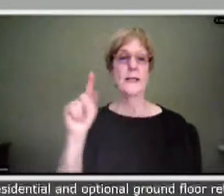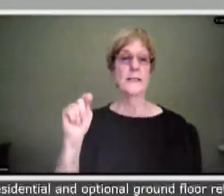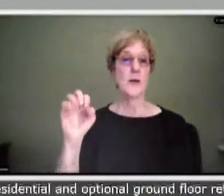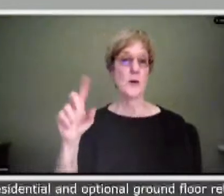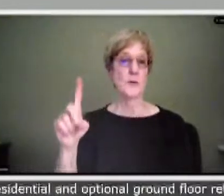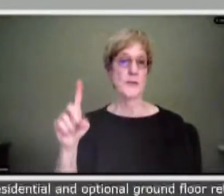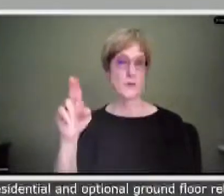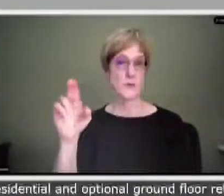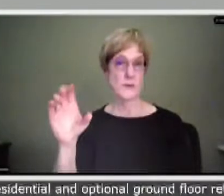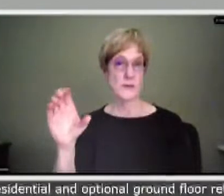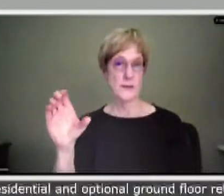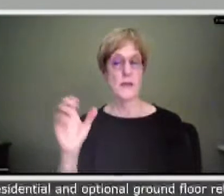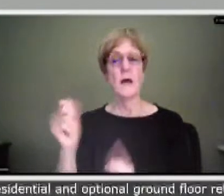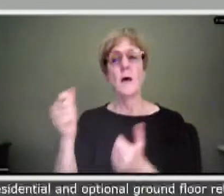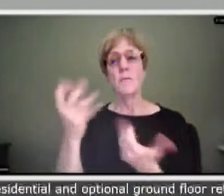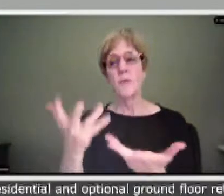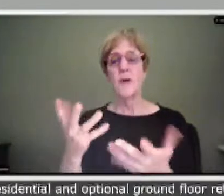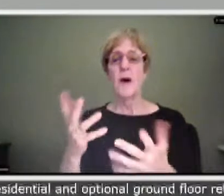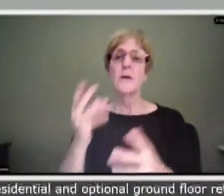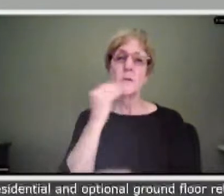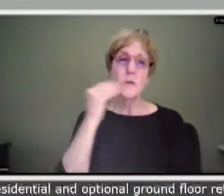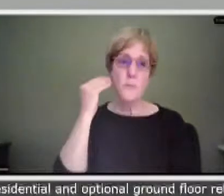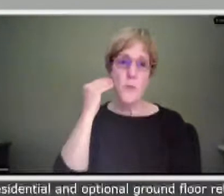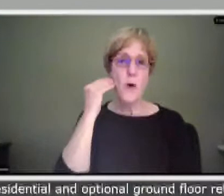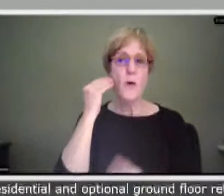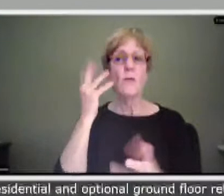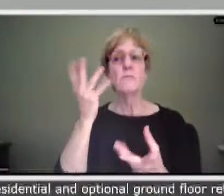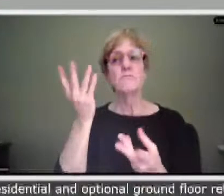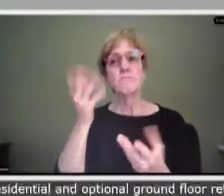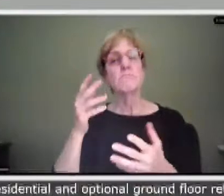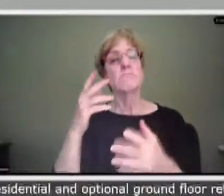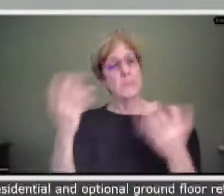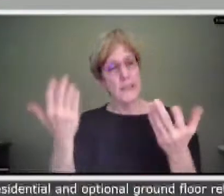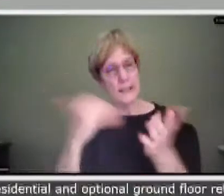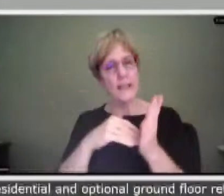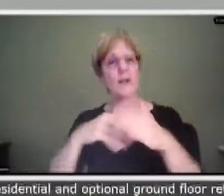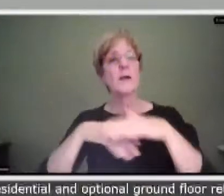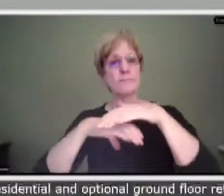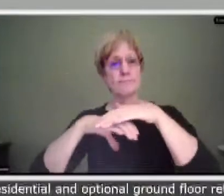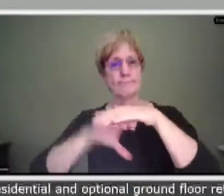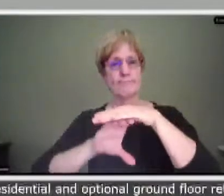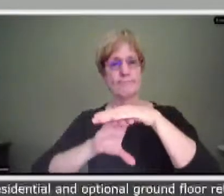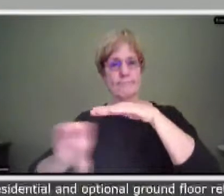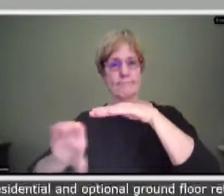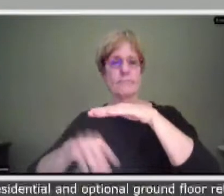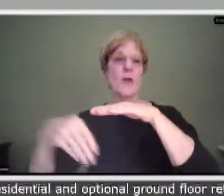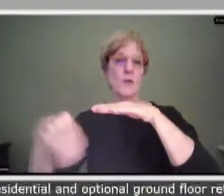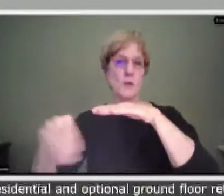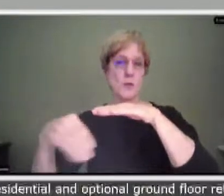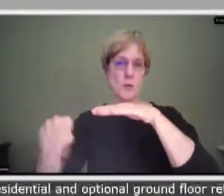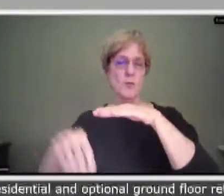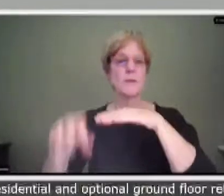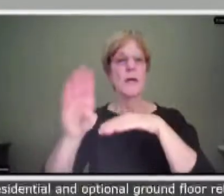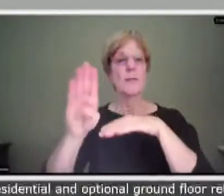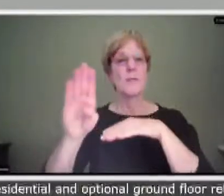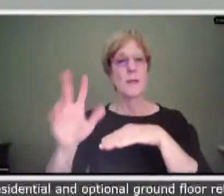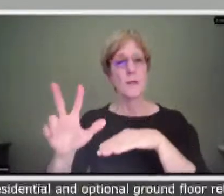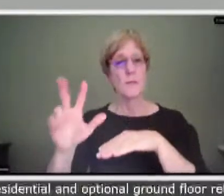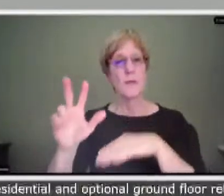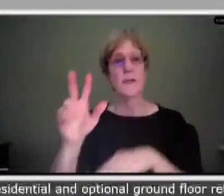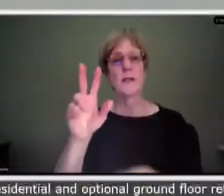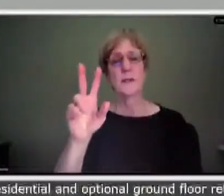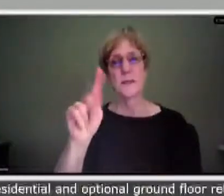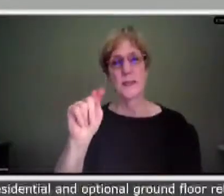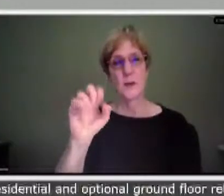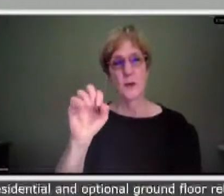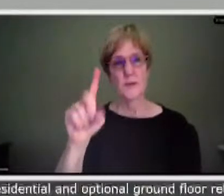that provides some residential and optional ground floor retail, again with a max height of 65. B3 is TOD-UC for office and